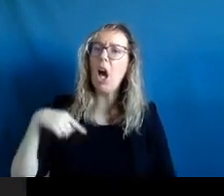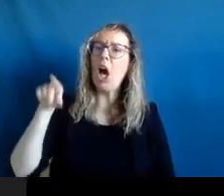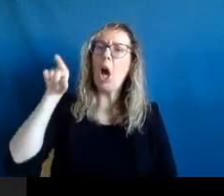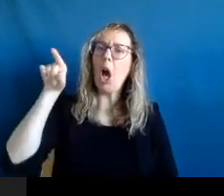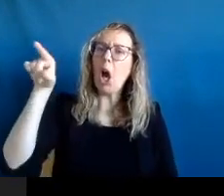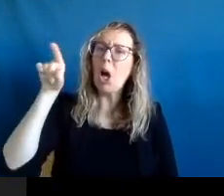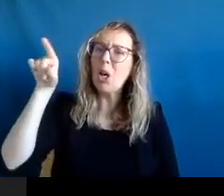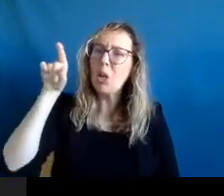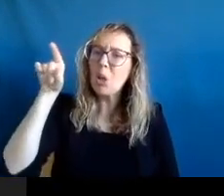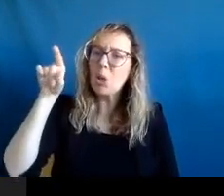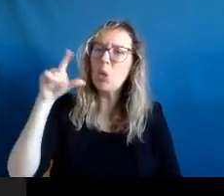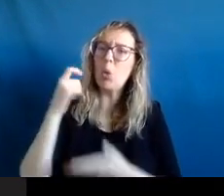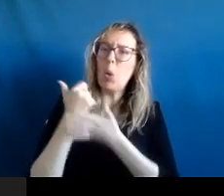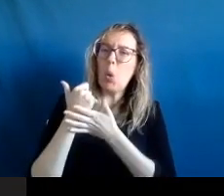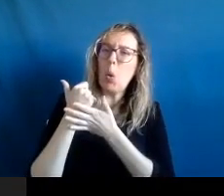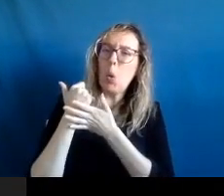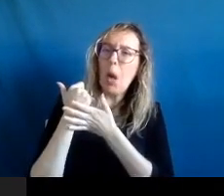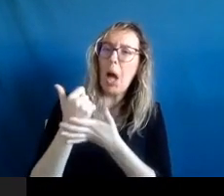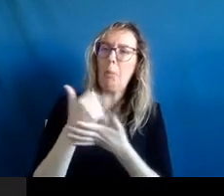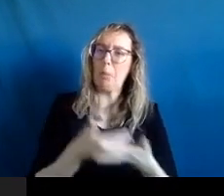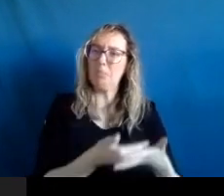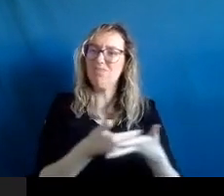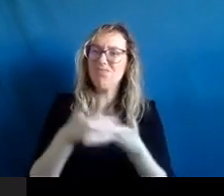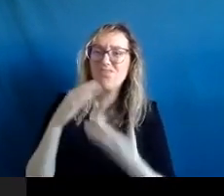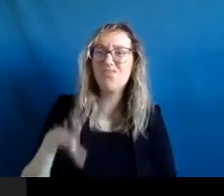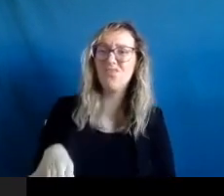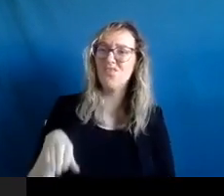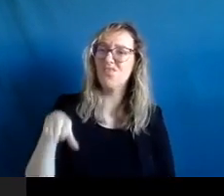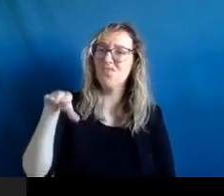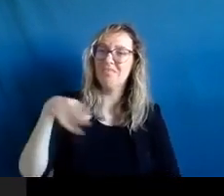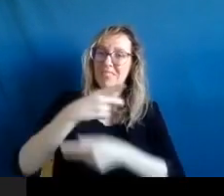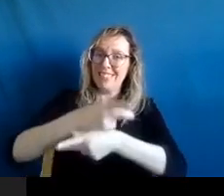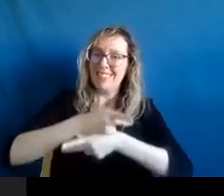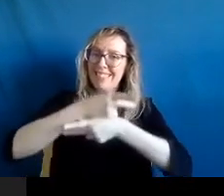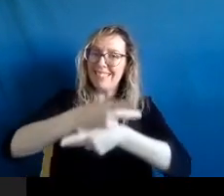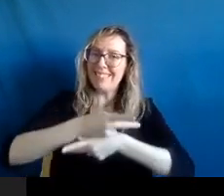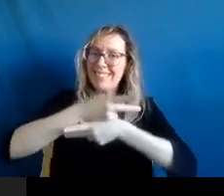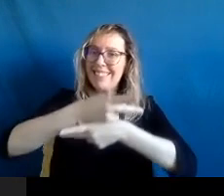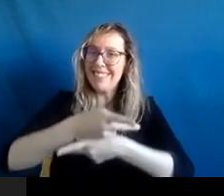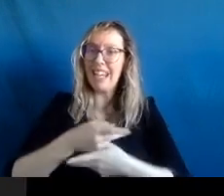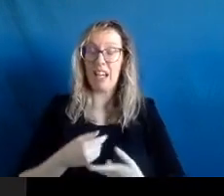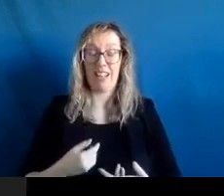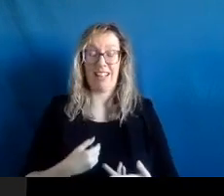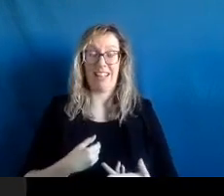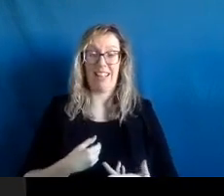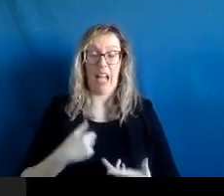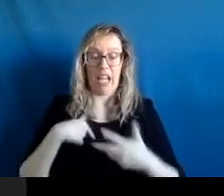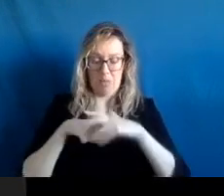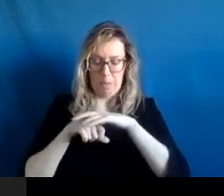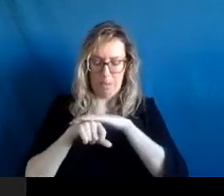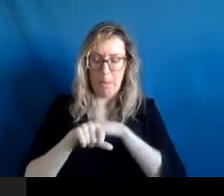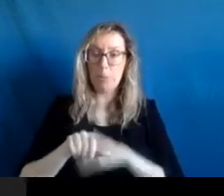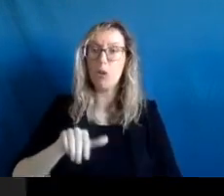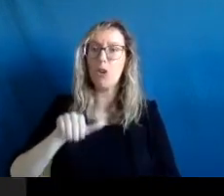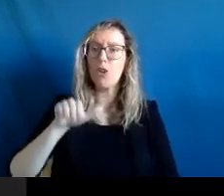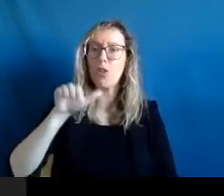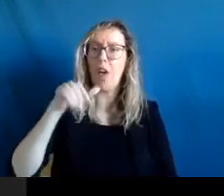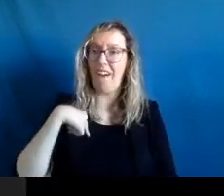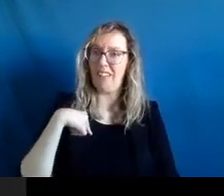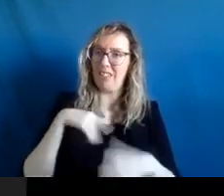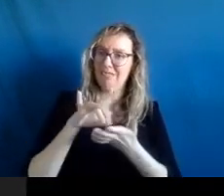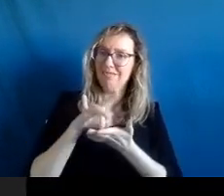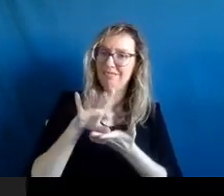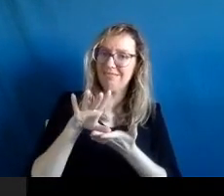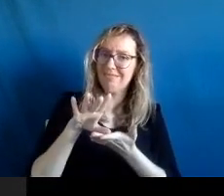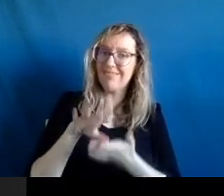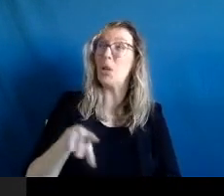me safe upon my mother's breast. Upon you I was cast from my birth, and since my mother bore me, you have been